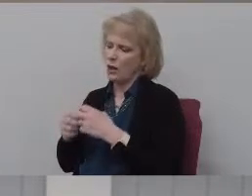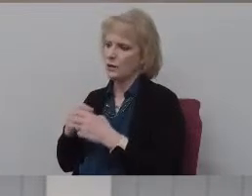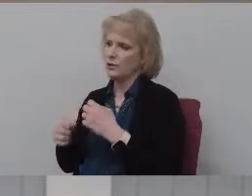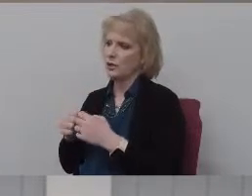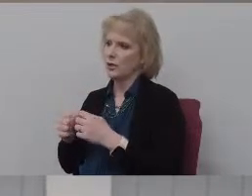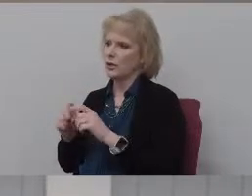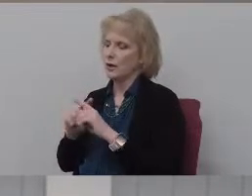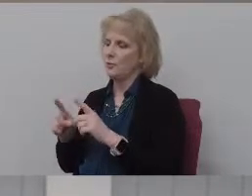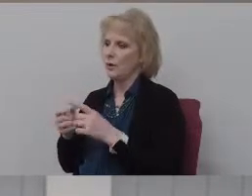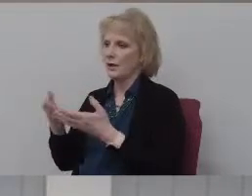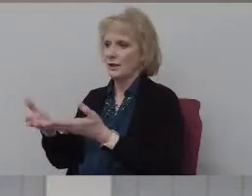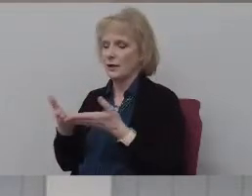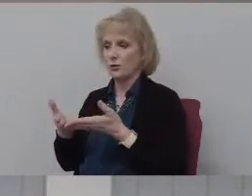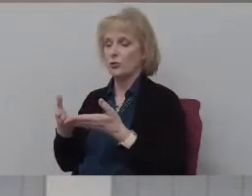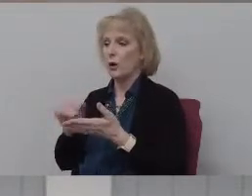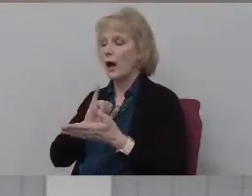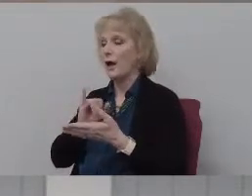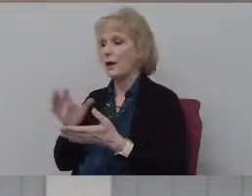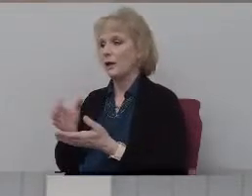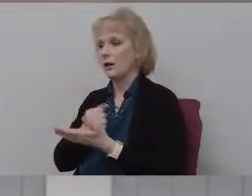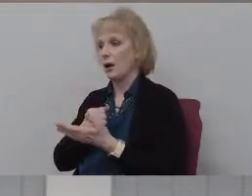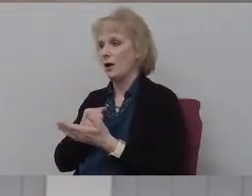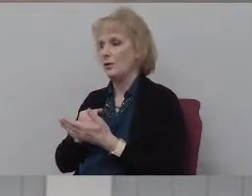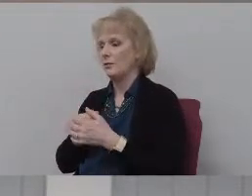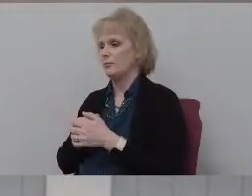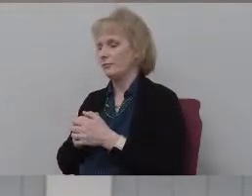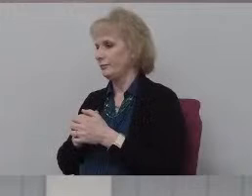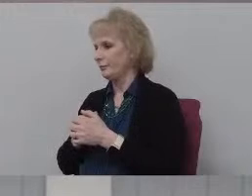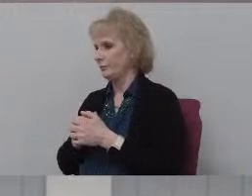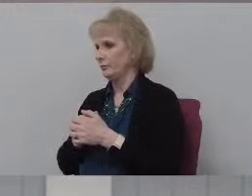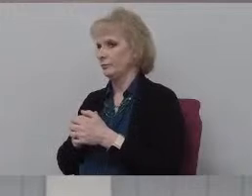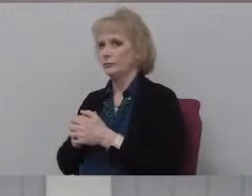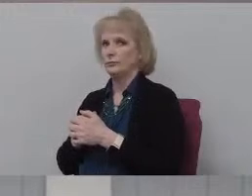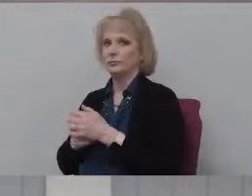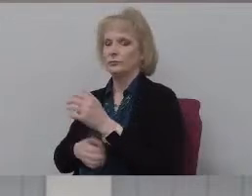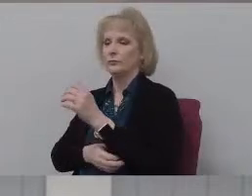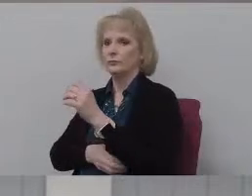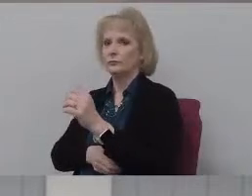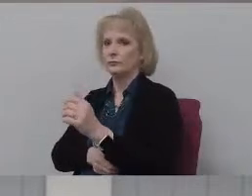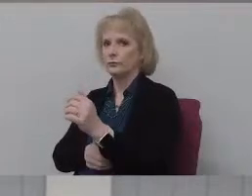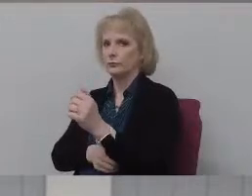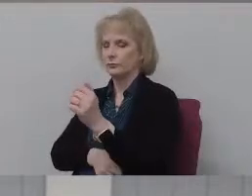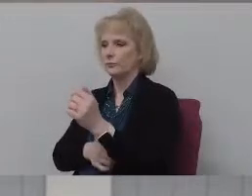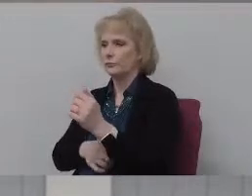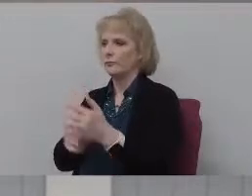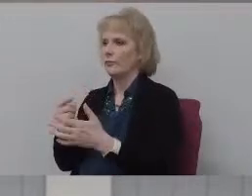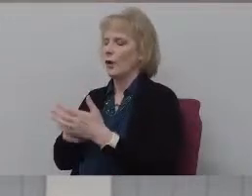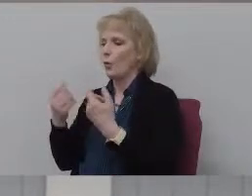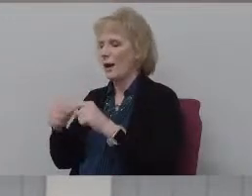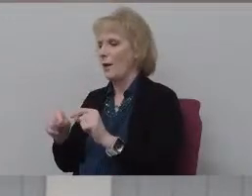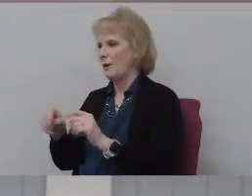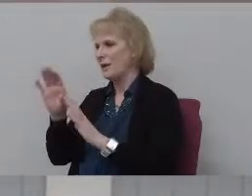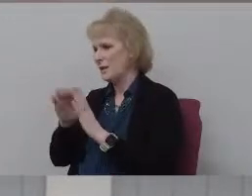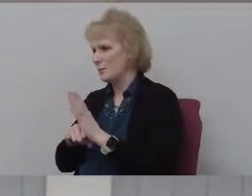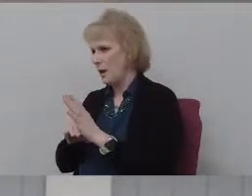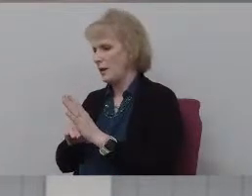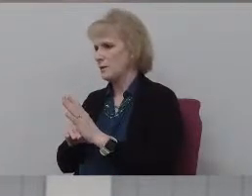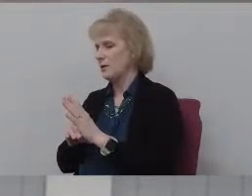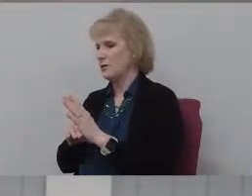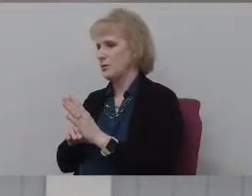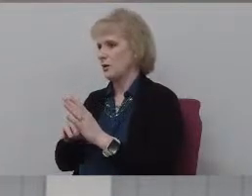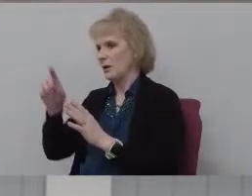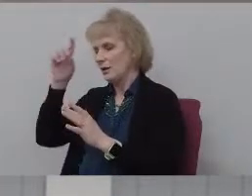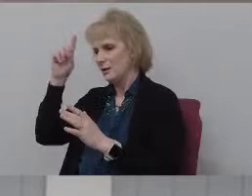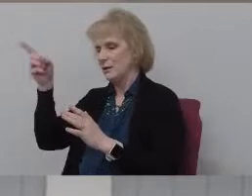the students of the Bible from past generations and 100 years ago and so forth, that what happened in this passage of Scripture,